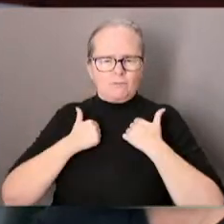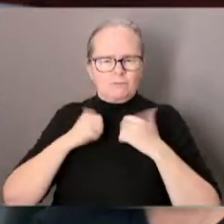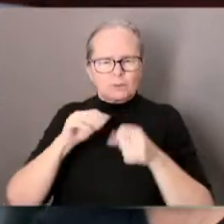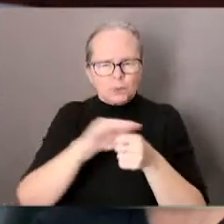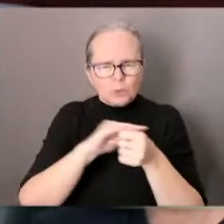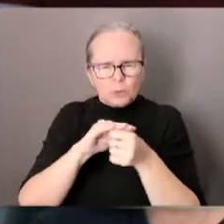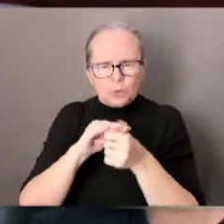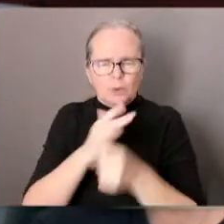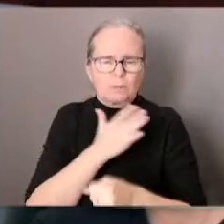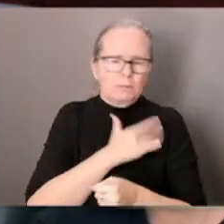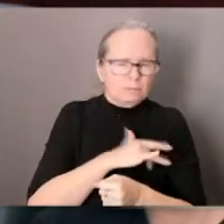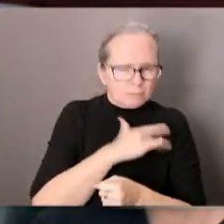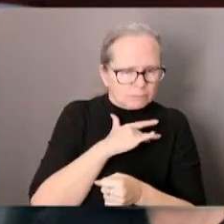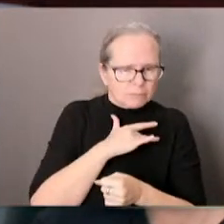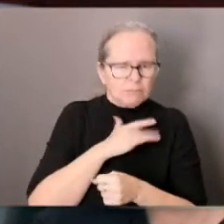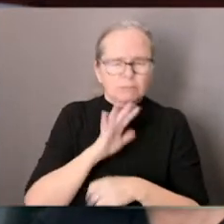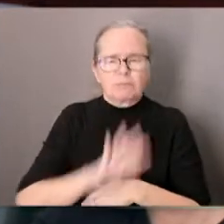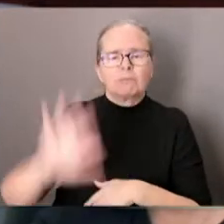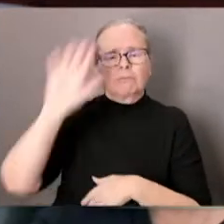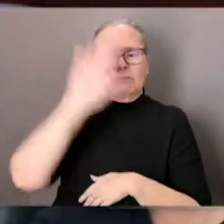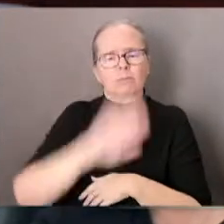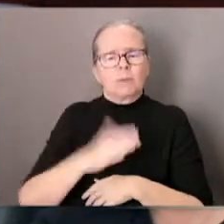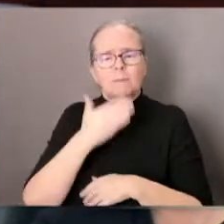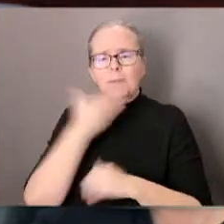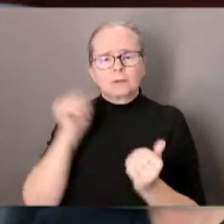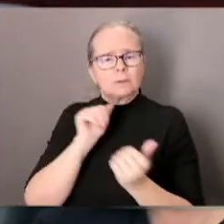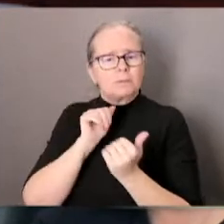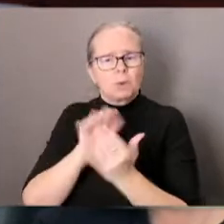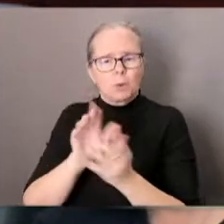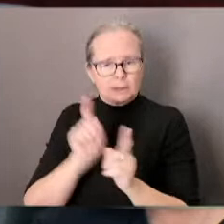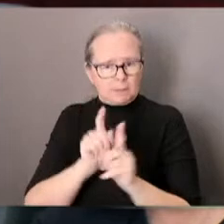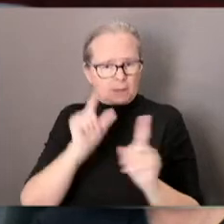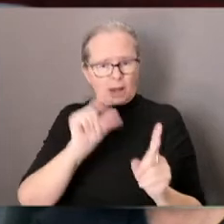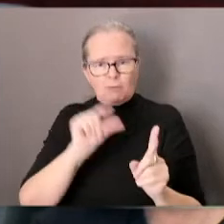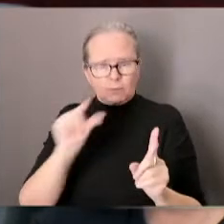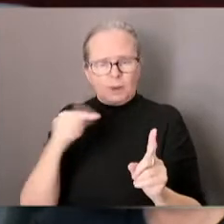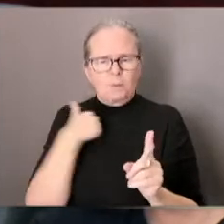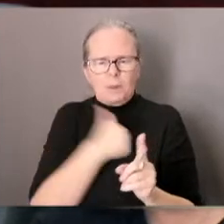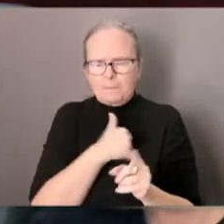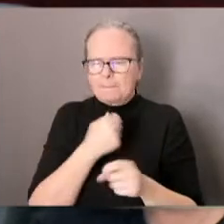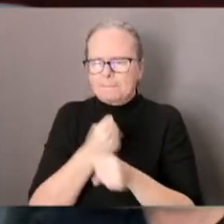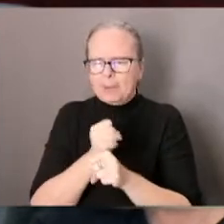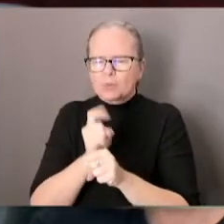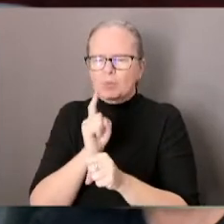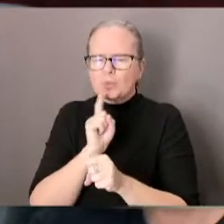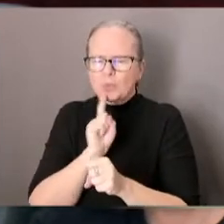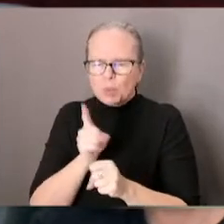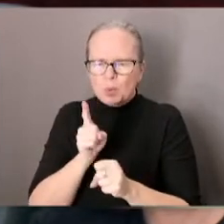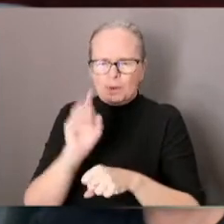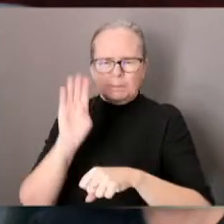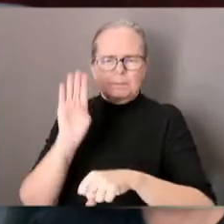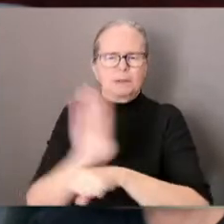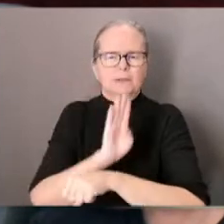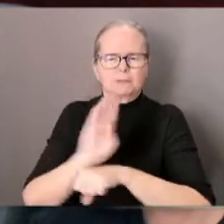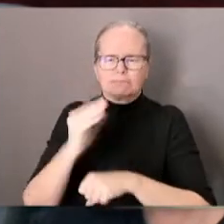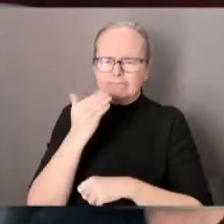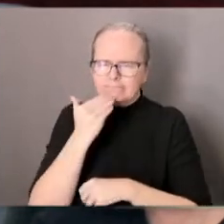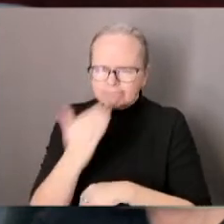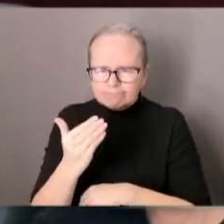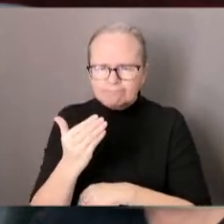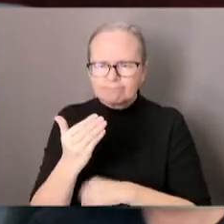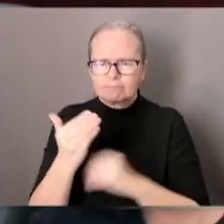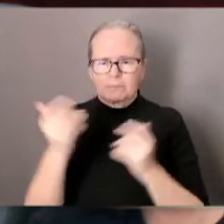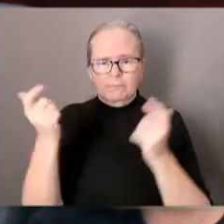is ensure that we have the most competitive business environment possible that will attract investment create opportunities